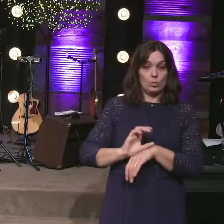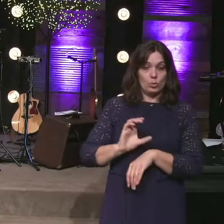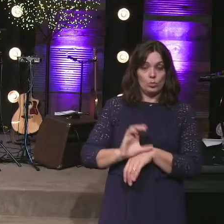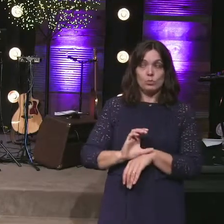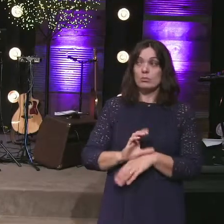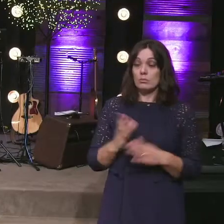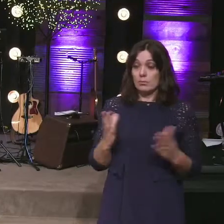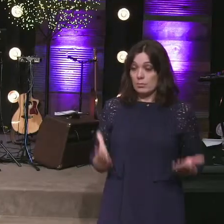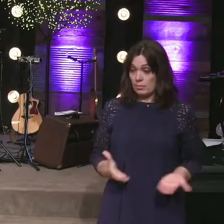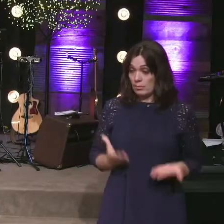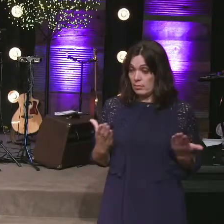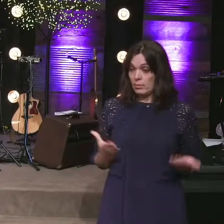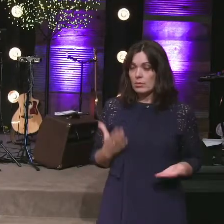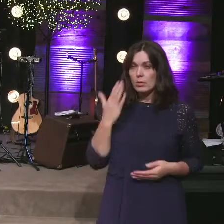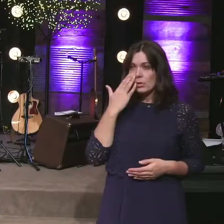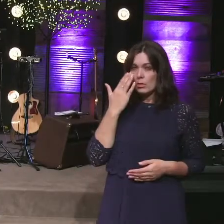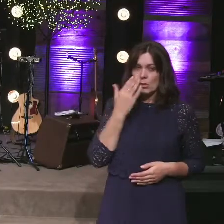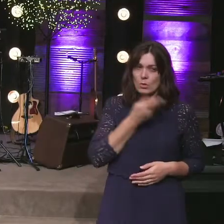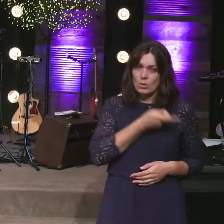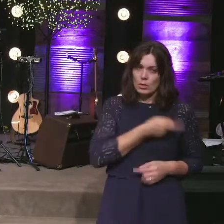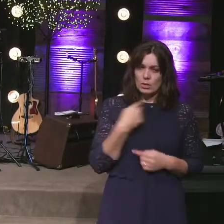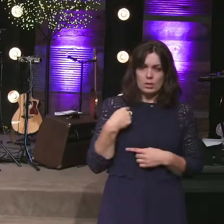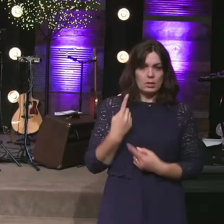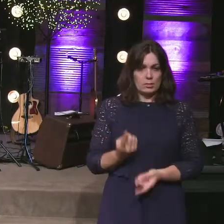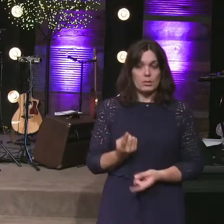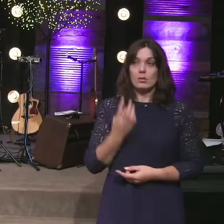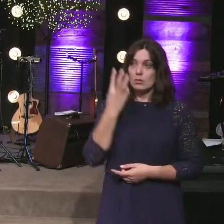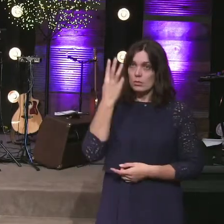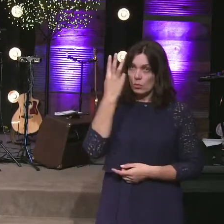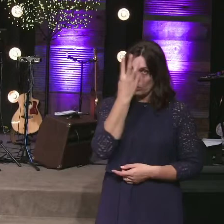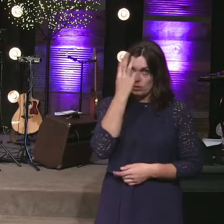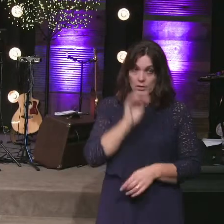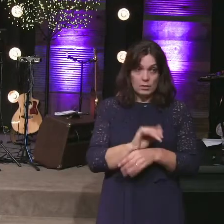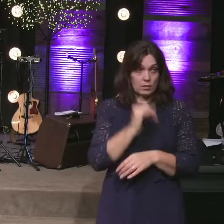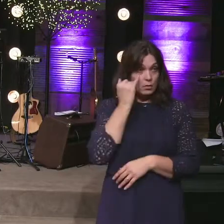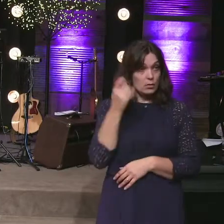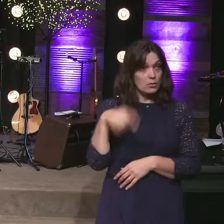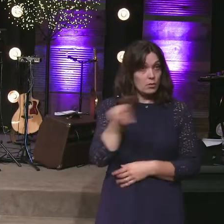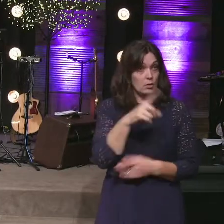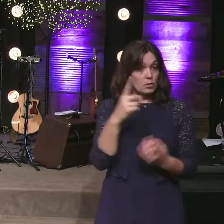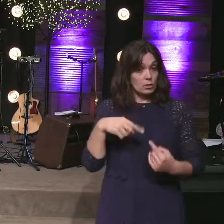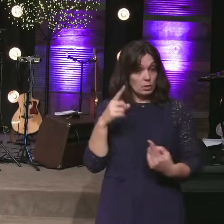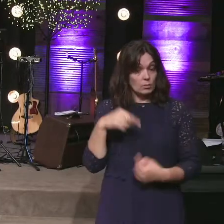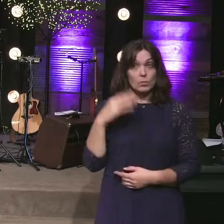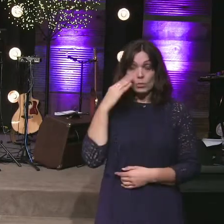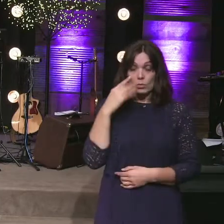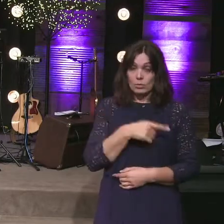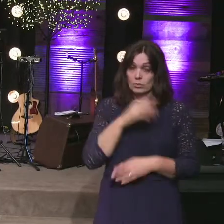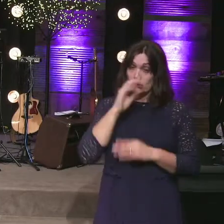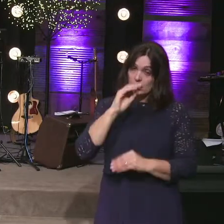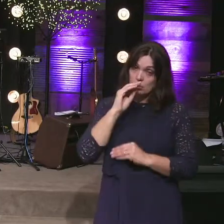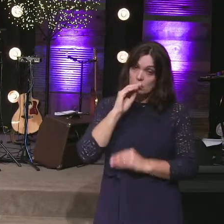the church. You know, he's been a Wednesday night. If you've been coming, you know that he's teaching us how to